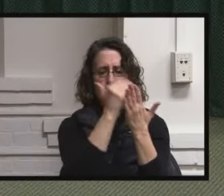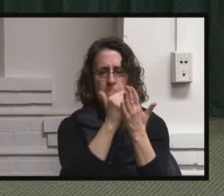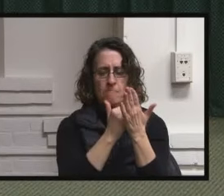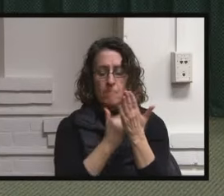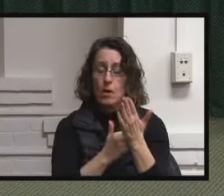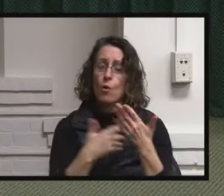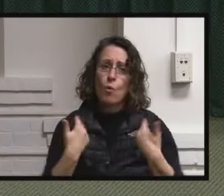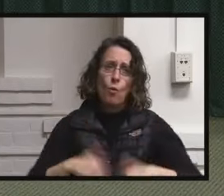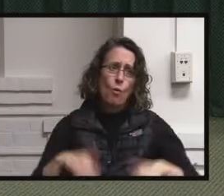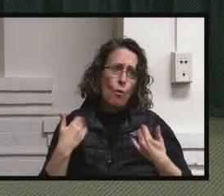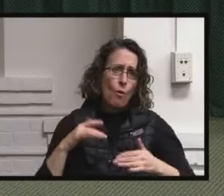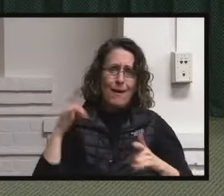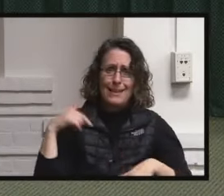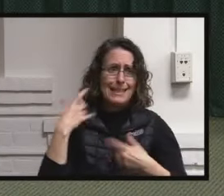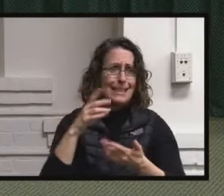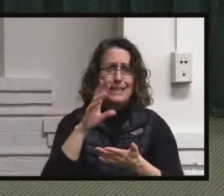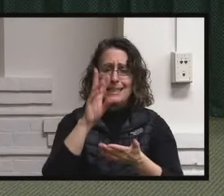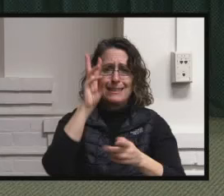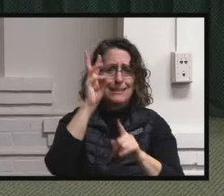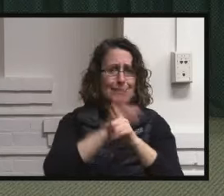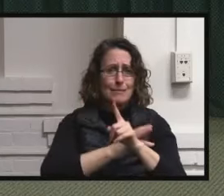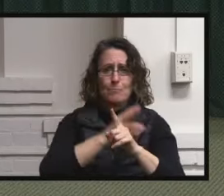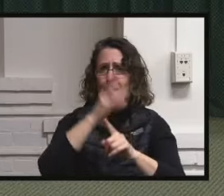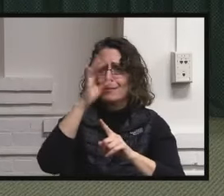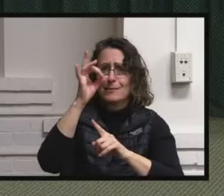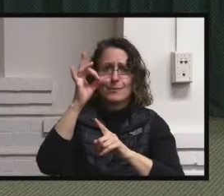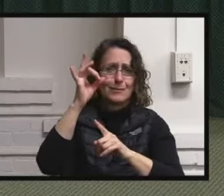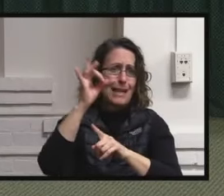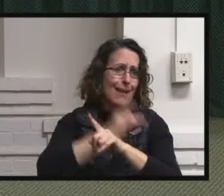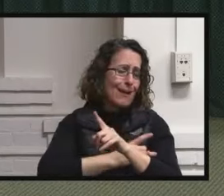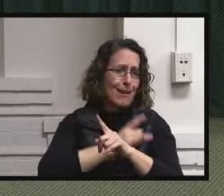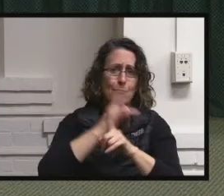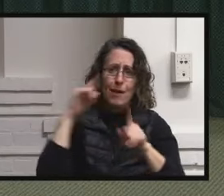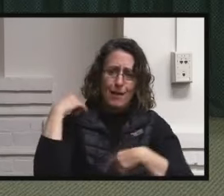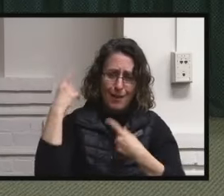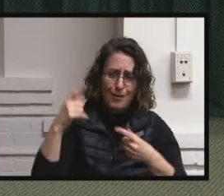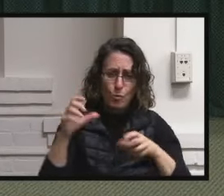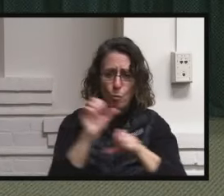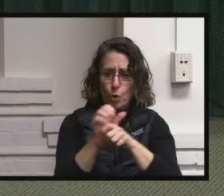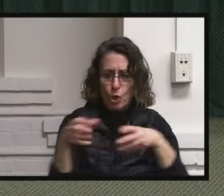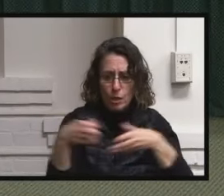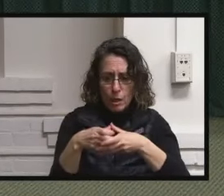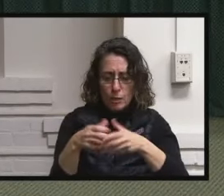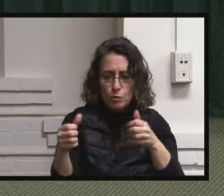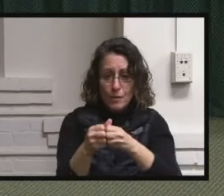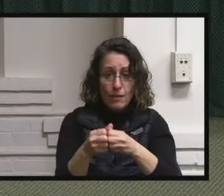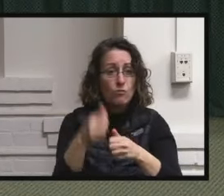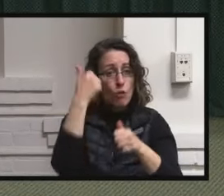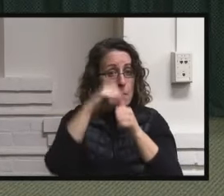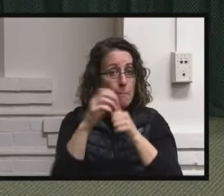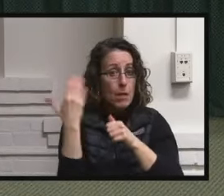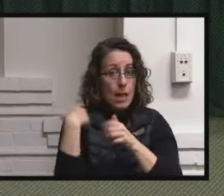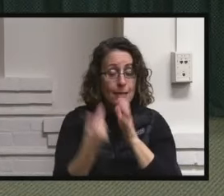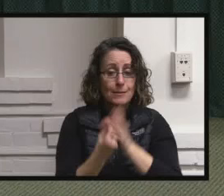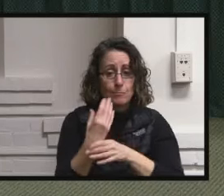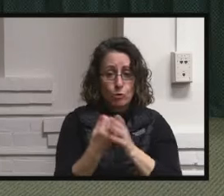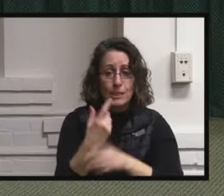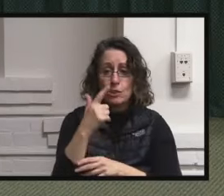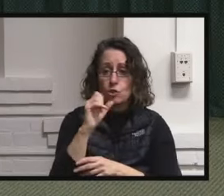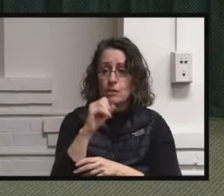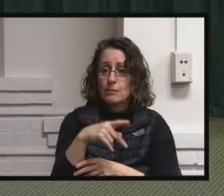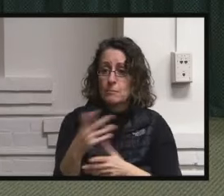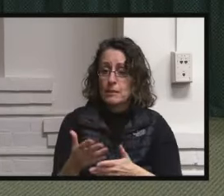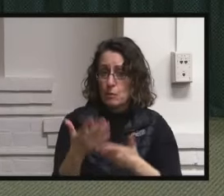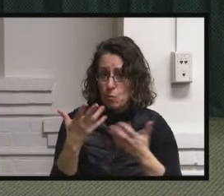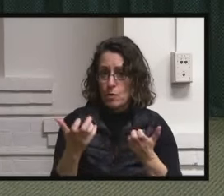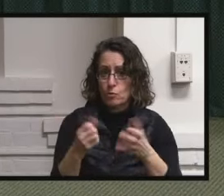joint effort now for 6 to 8 months, dating back to the springtime announcement that GSP was looking to expand.